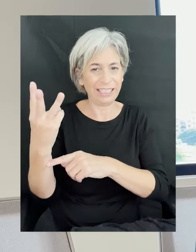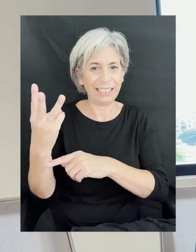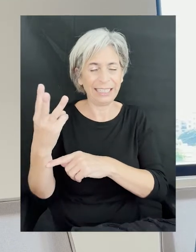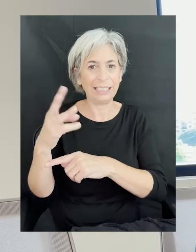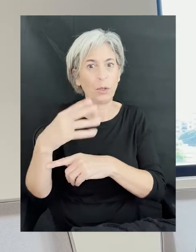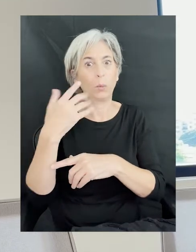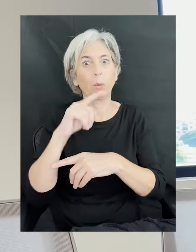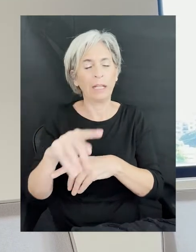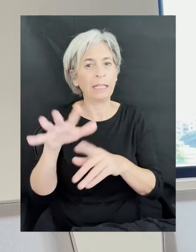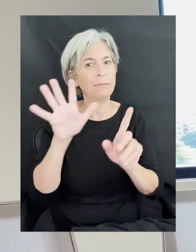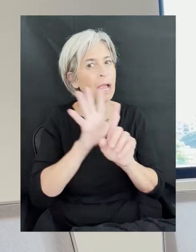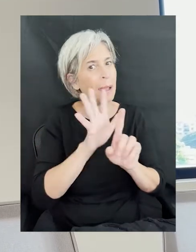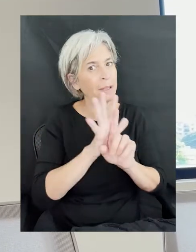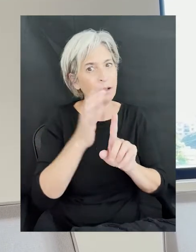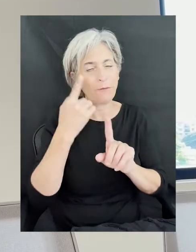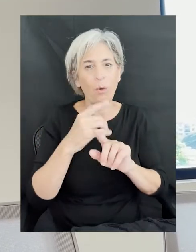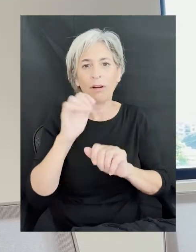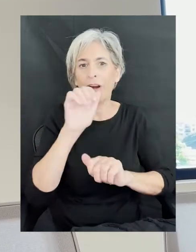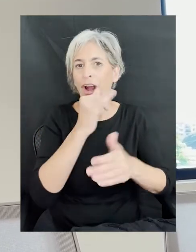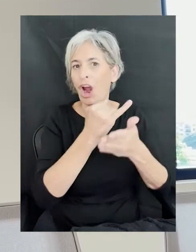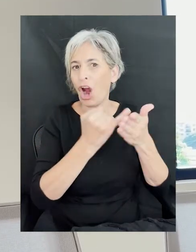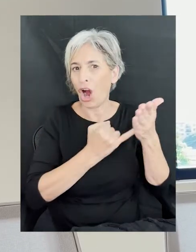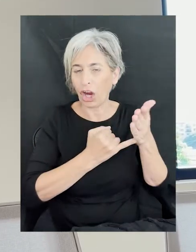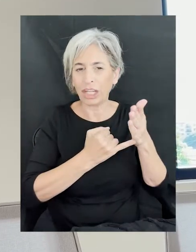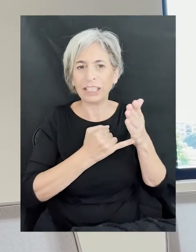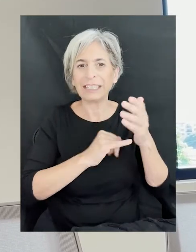art experimentation. So